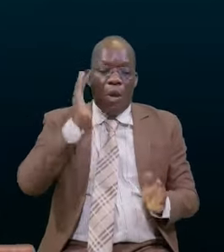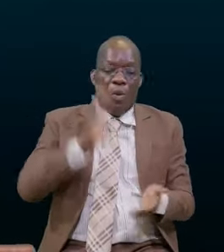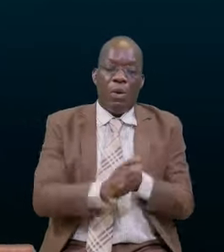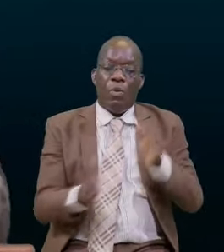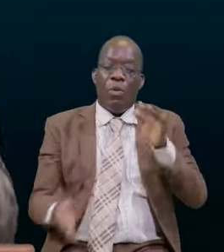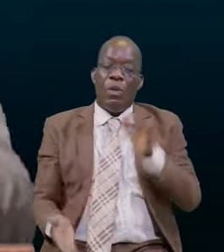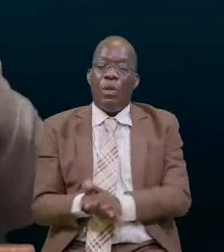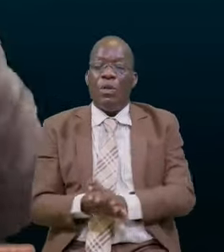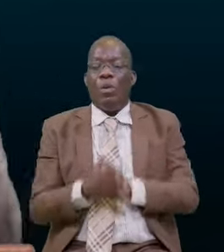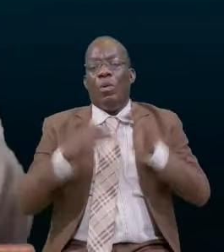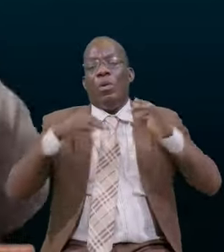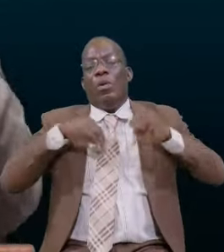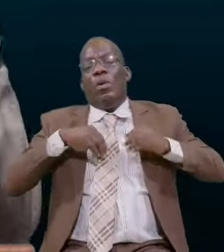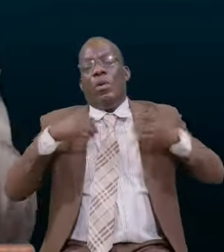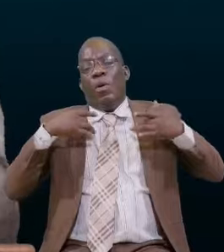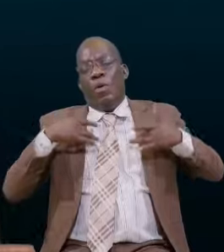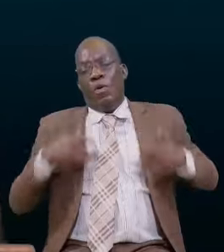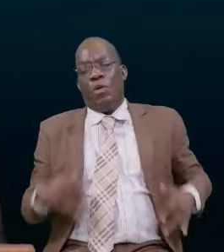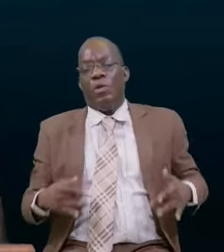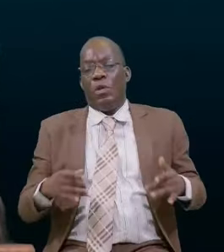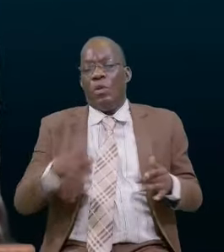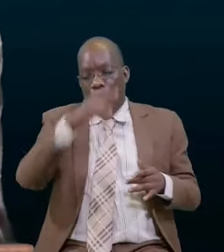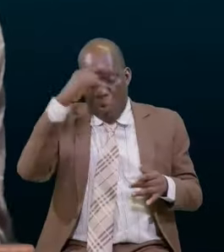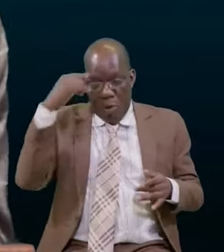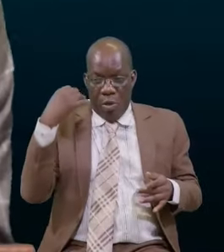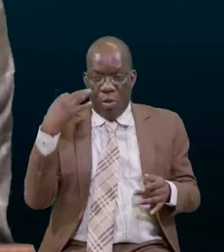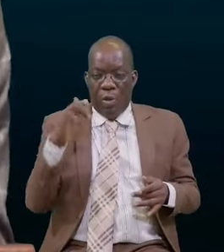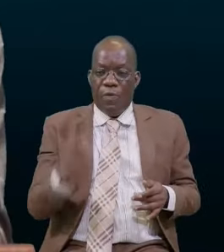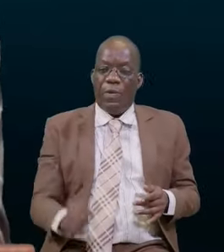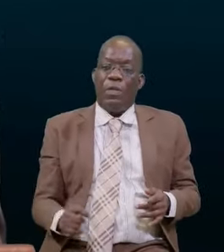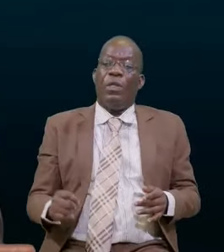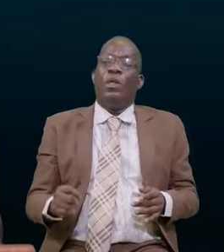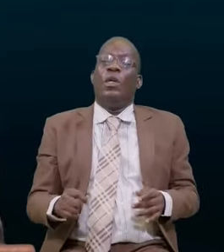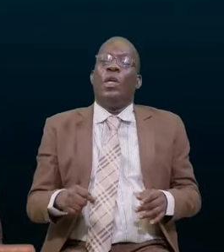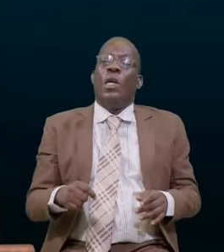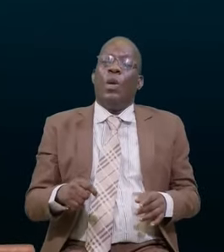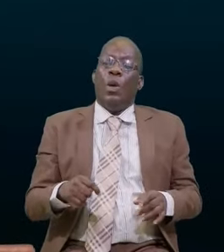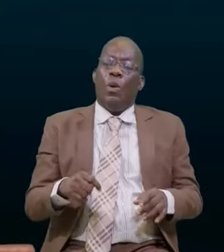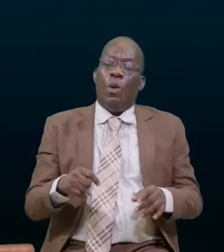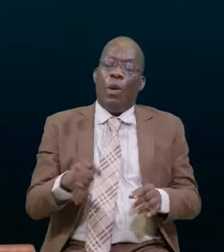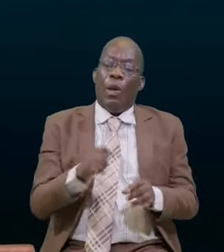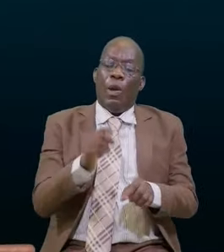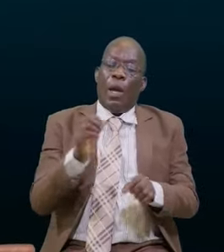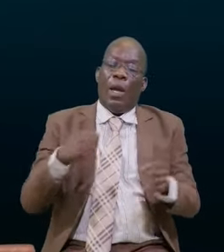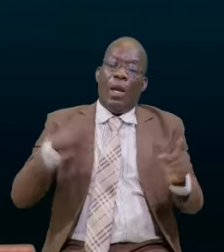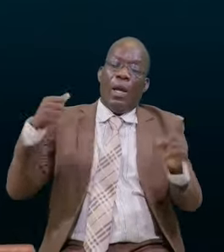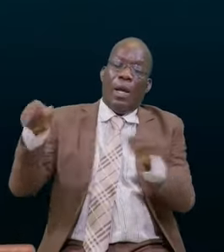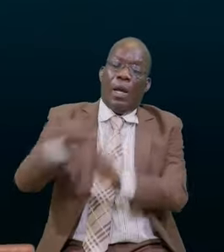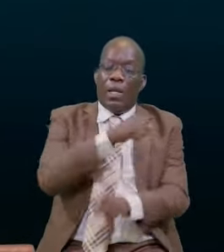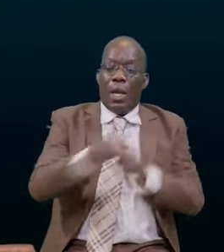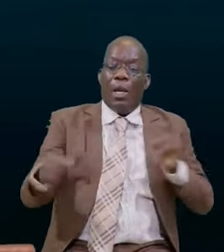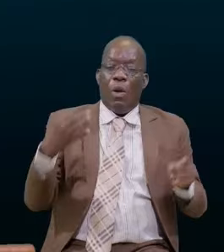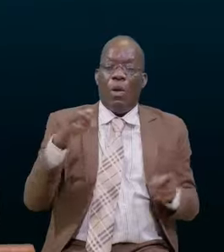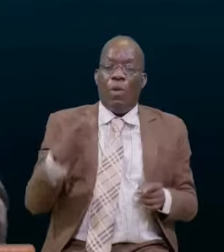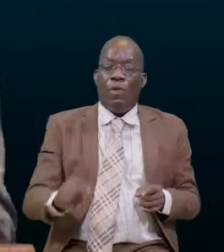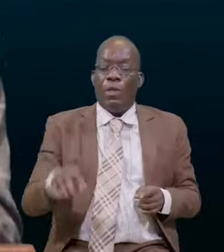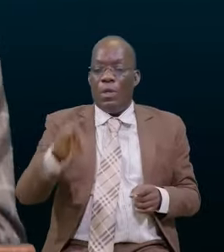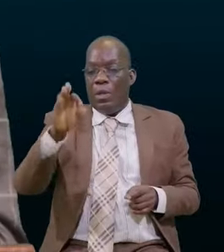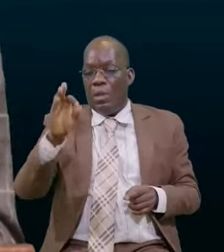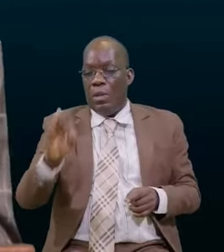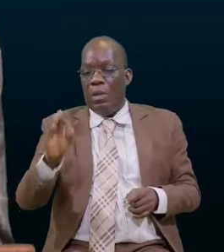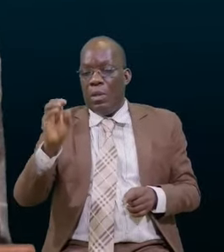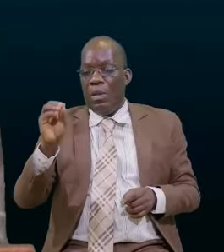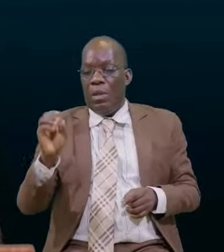fruits because of the activity of these little foxes and we know first of all the little